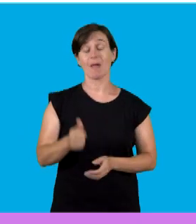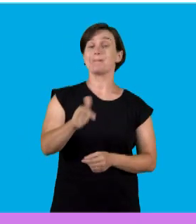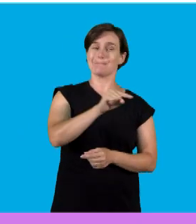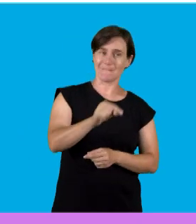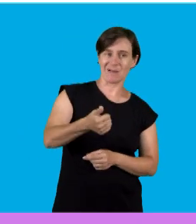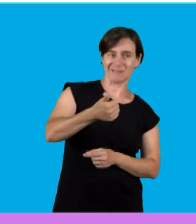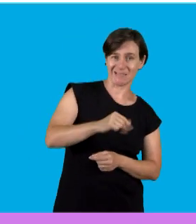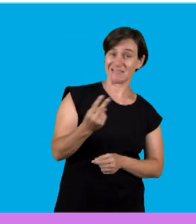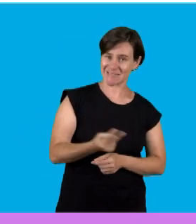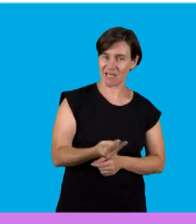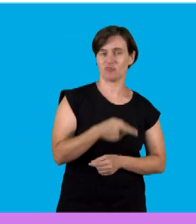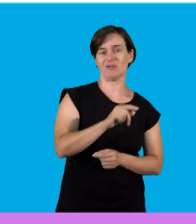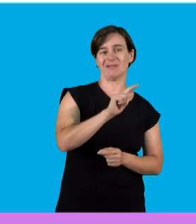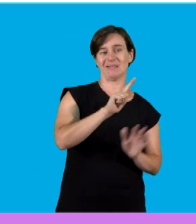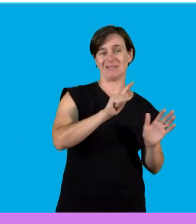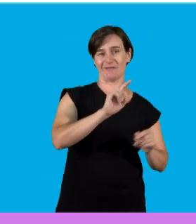13,635 rand, minus your